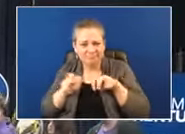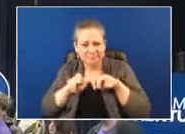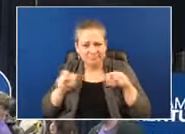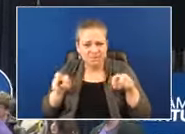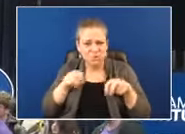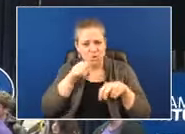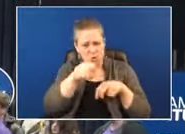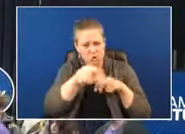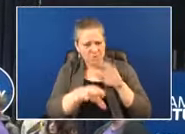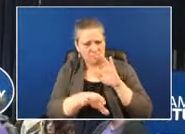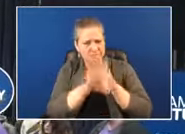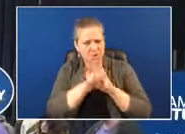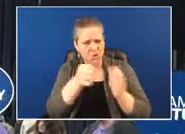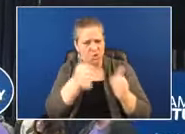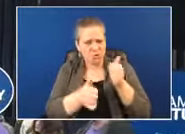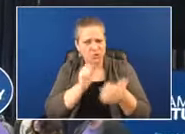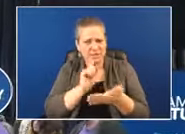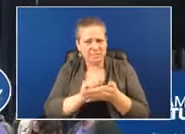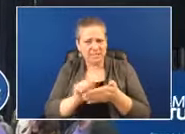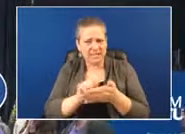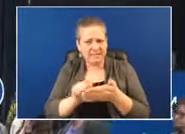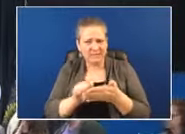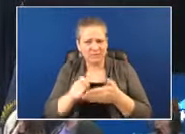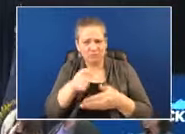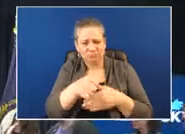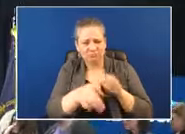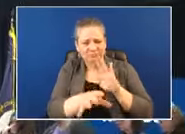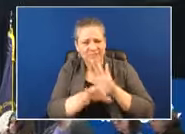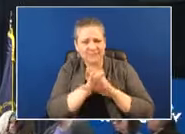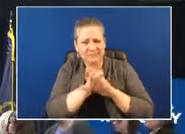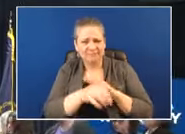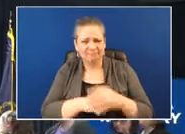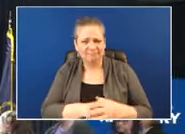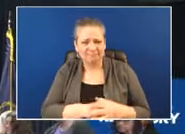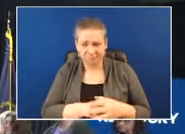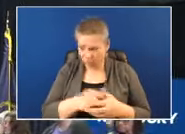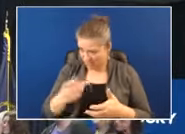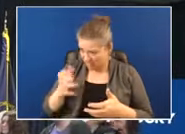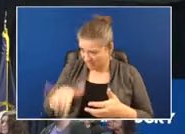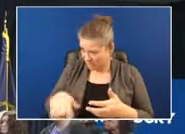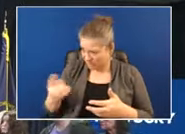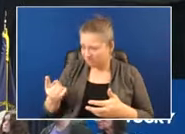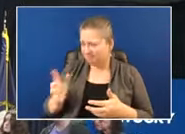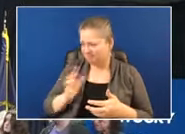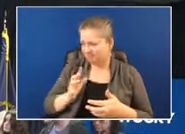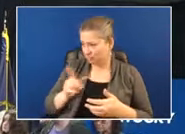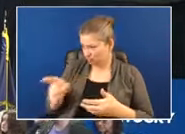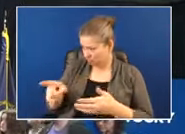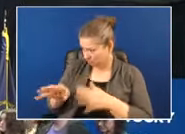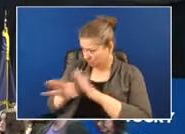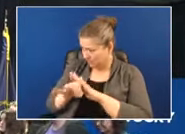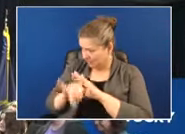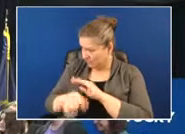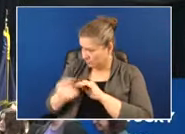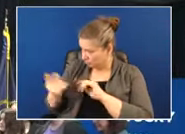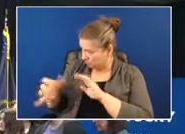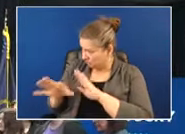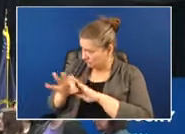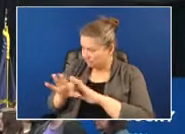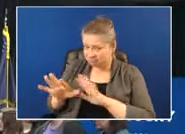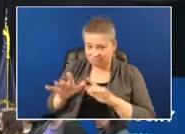Why don't you pick which pen? Yep. You want me to sign it? That one? All right. Will you take this after I do it?